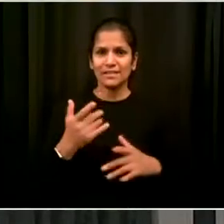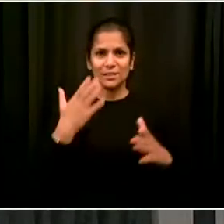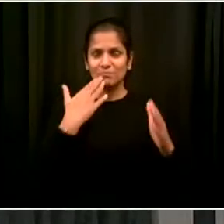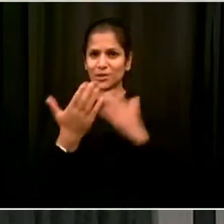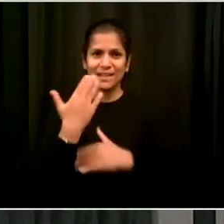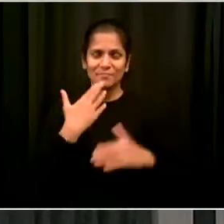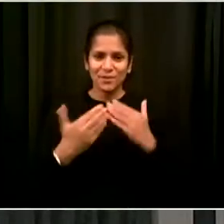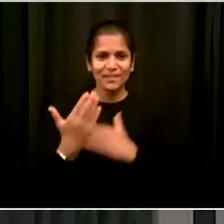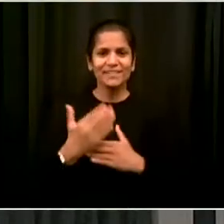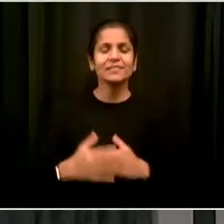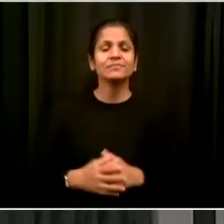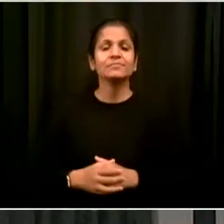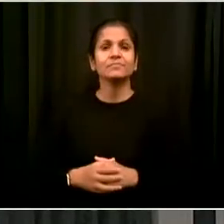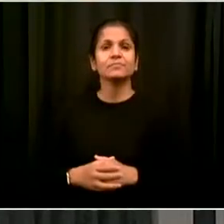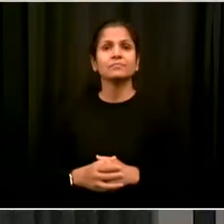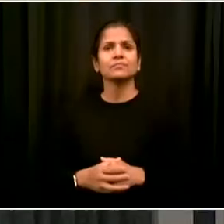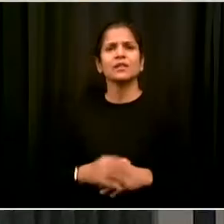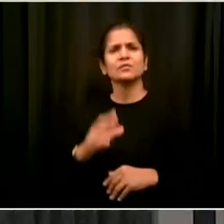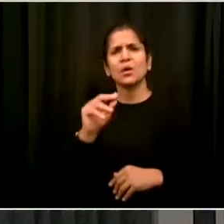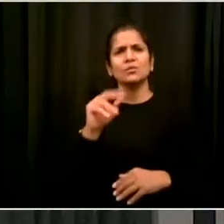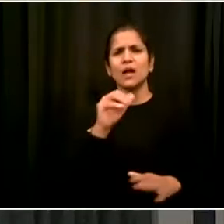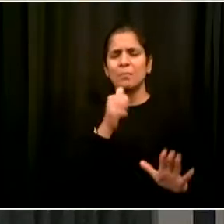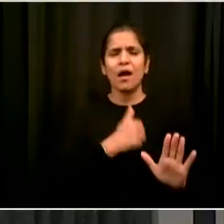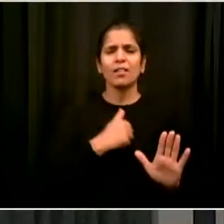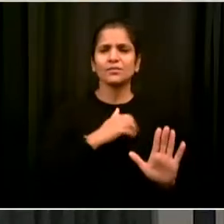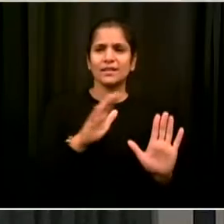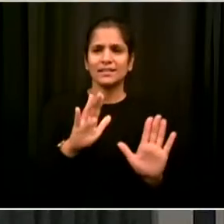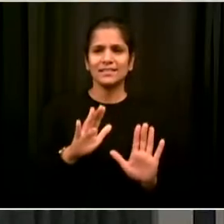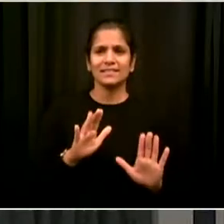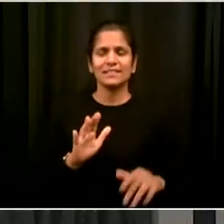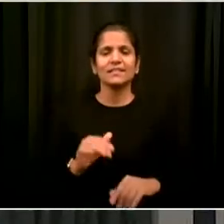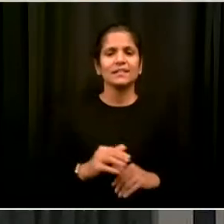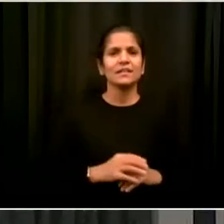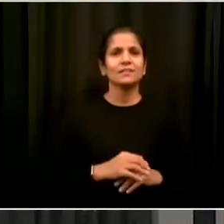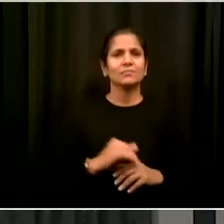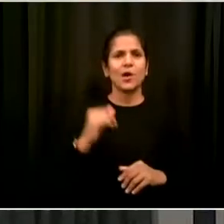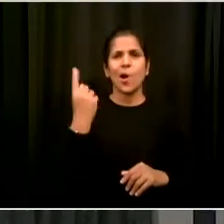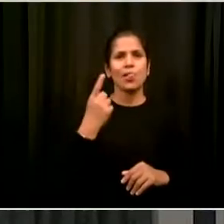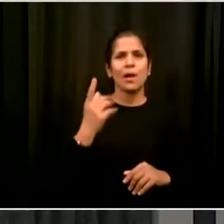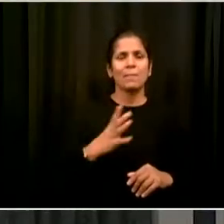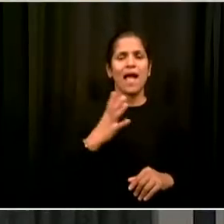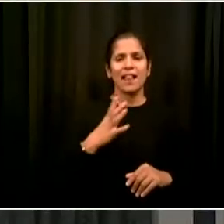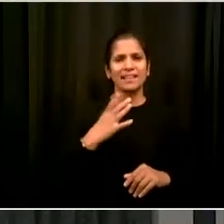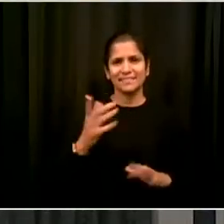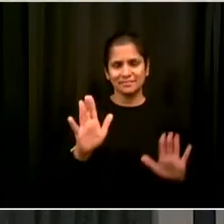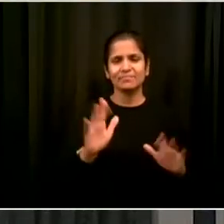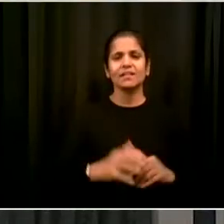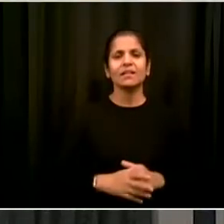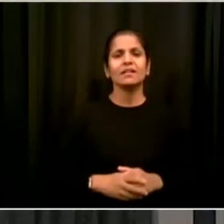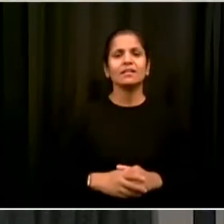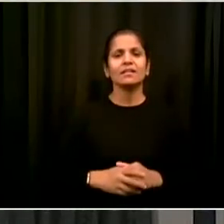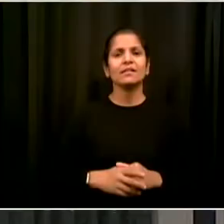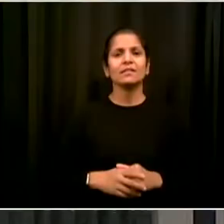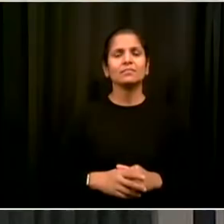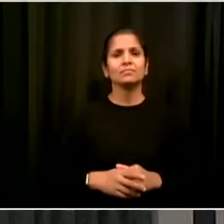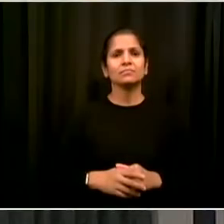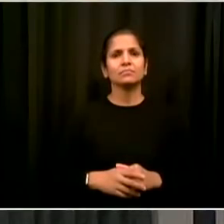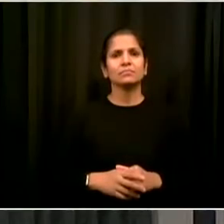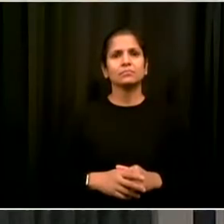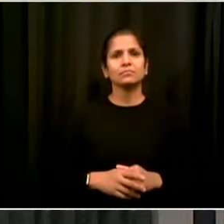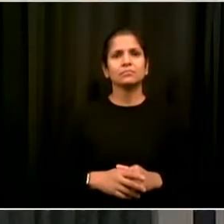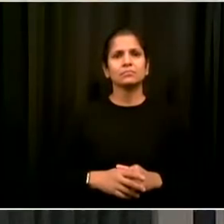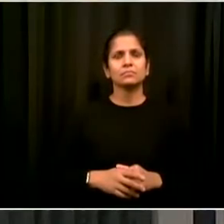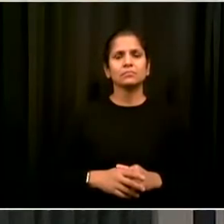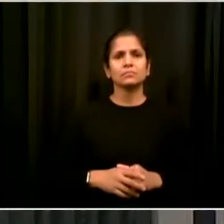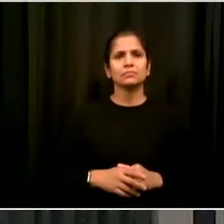never have to be sorry. You have fabulous manners. Good morning. How are you? Right. I'm okay.